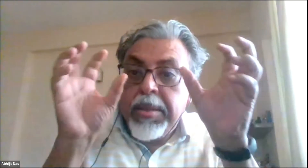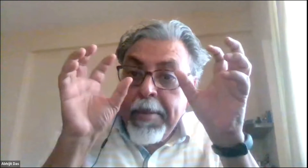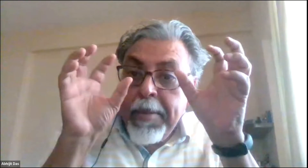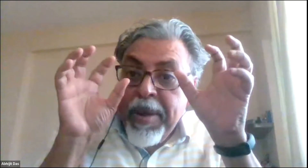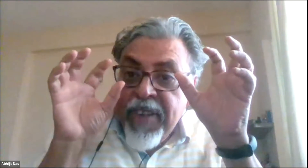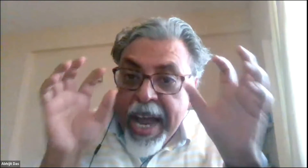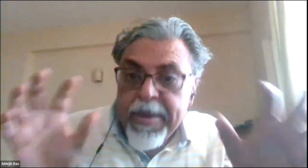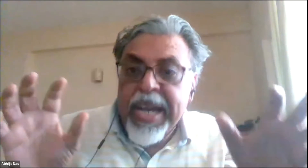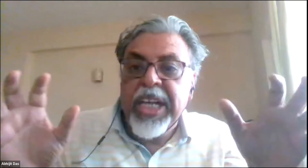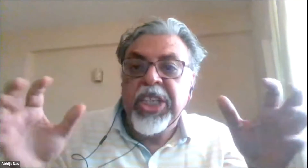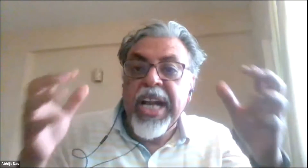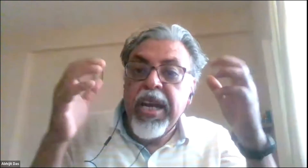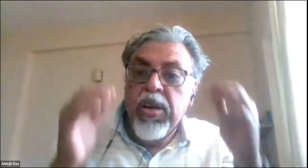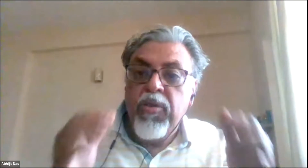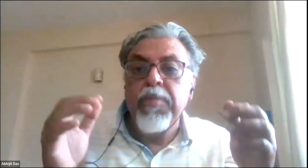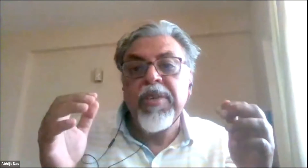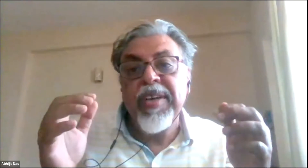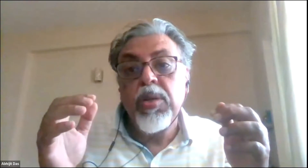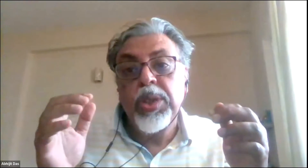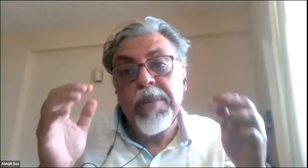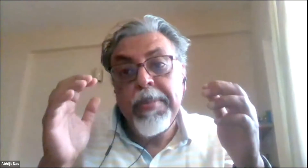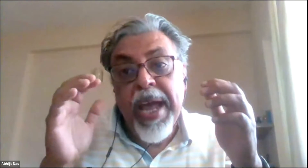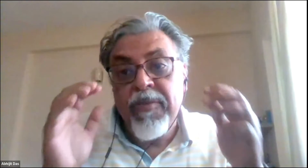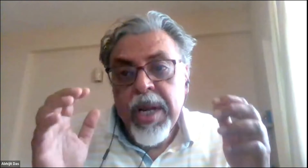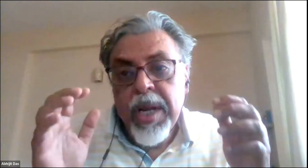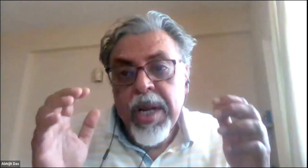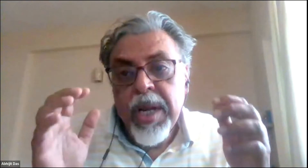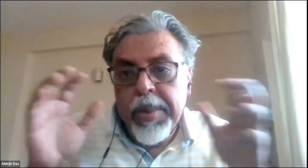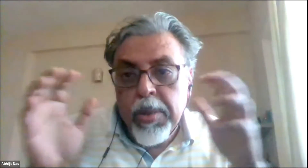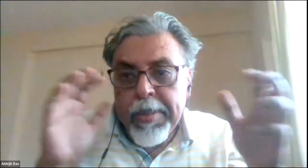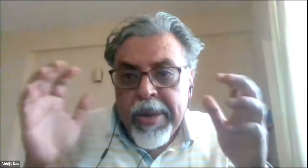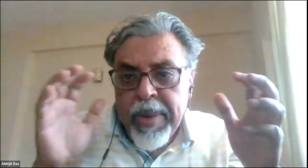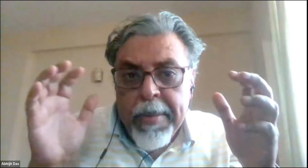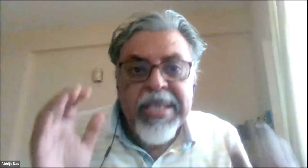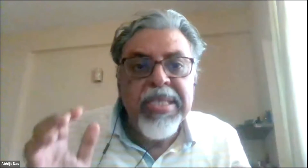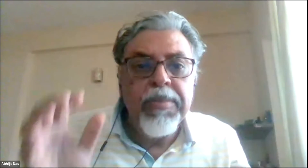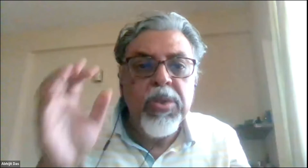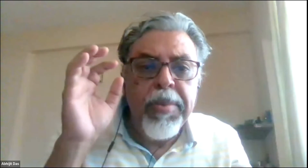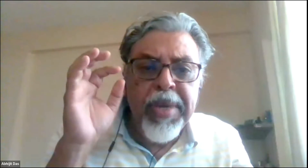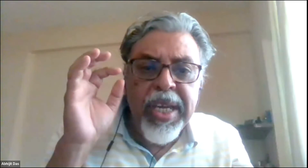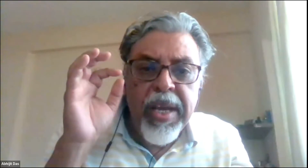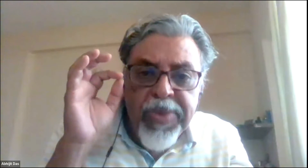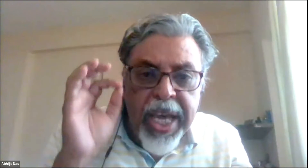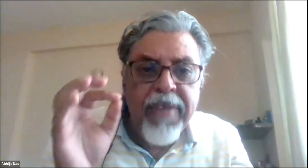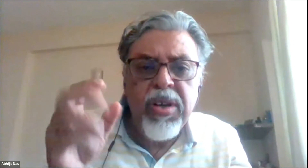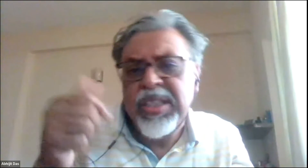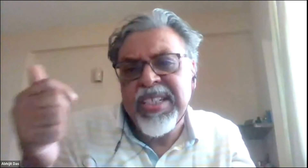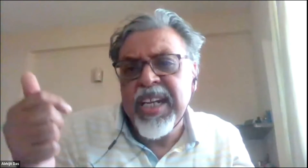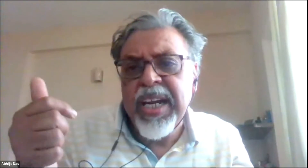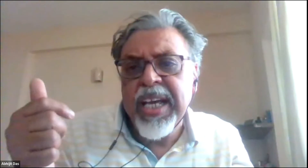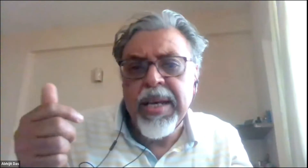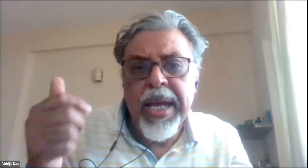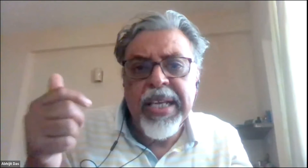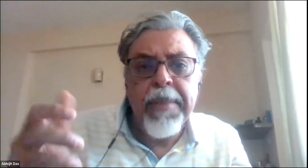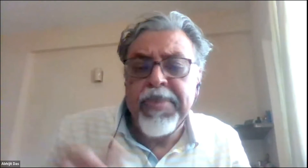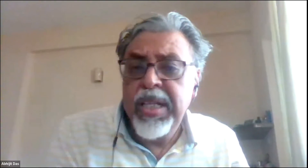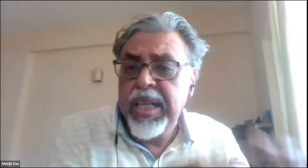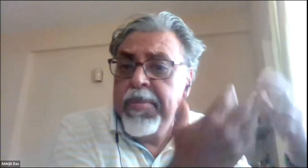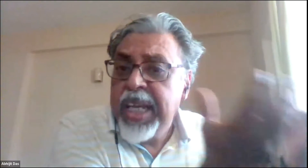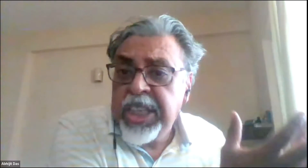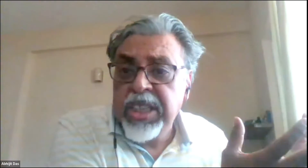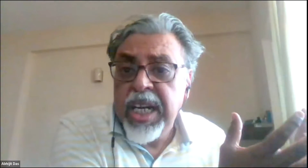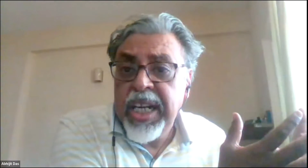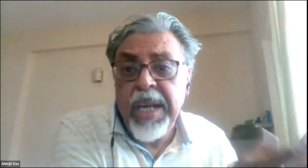strength, there will be fragmentation and new forms of exclusion we may miss them. So we have to be careful. Just an